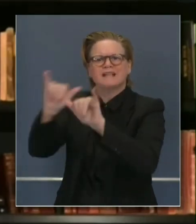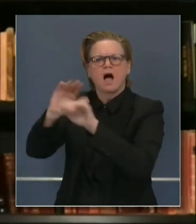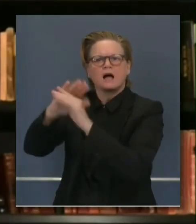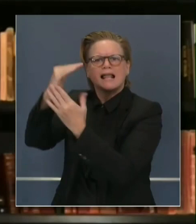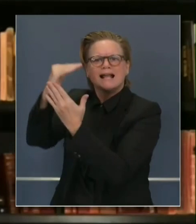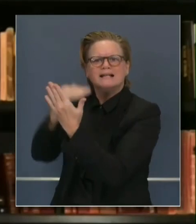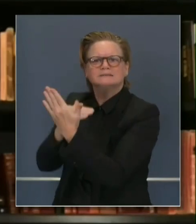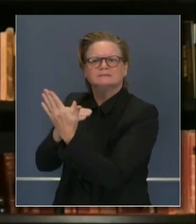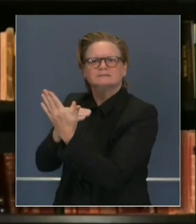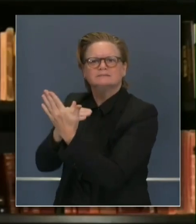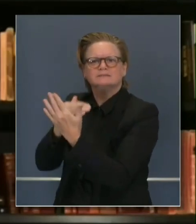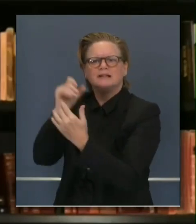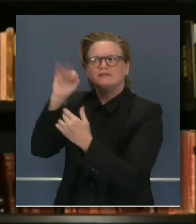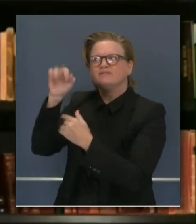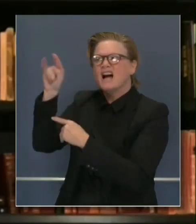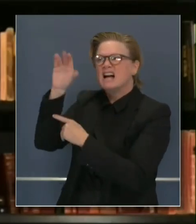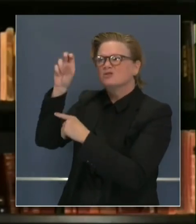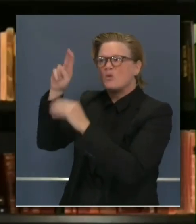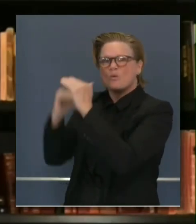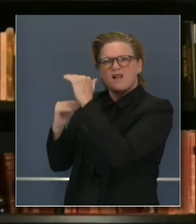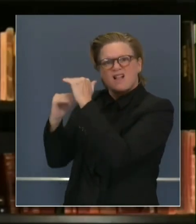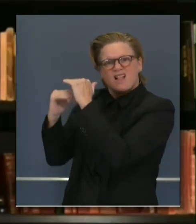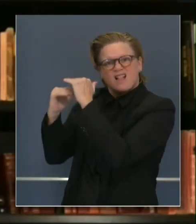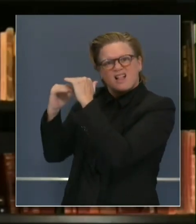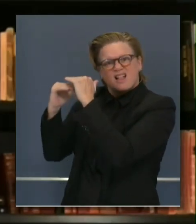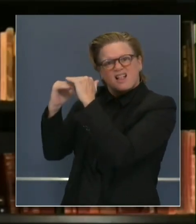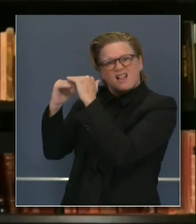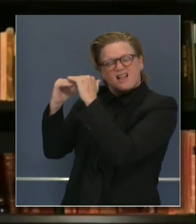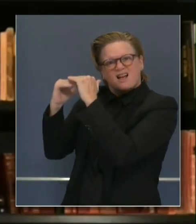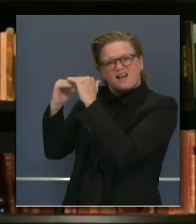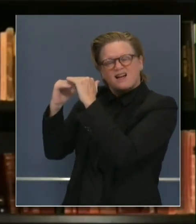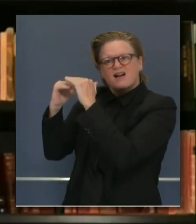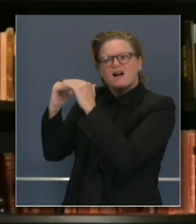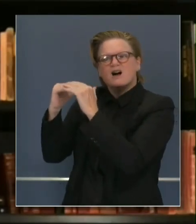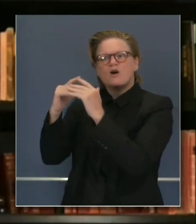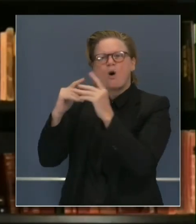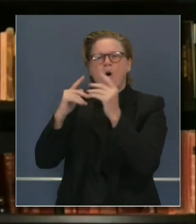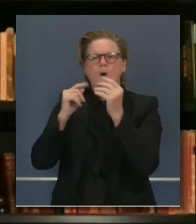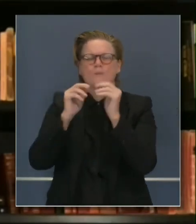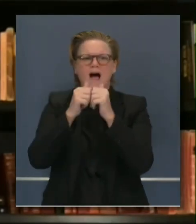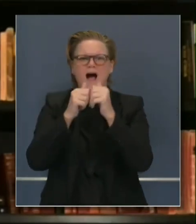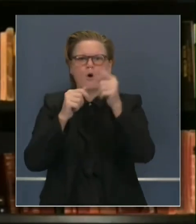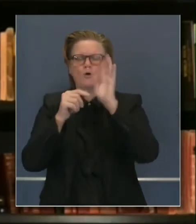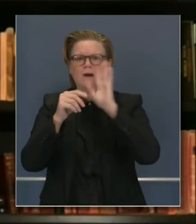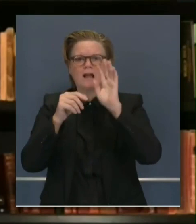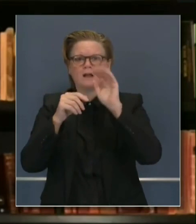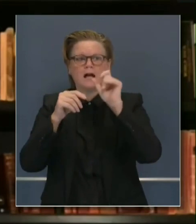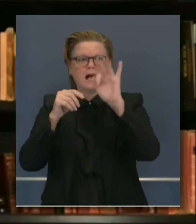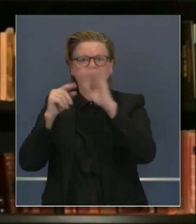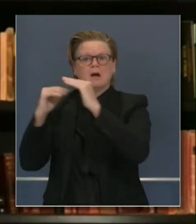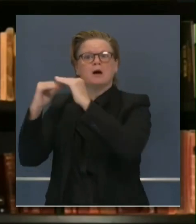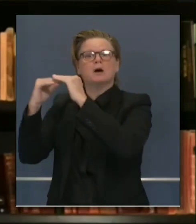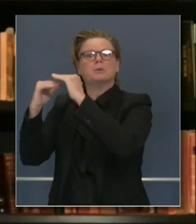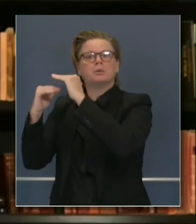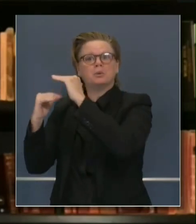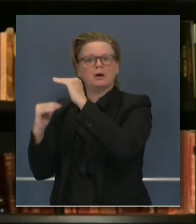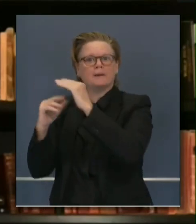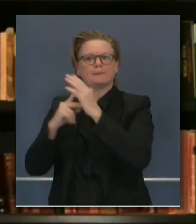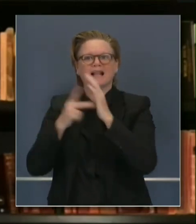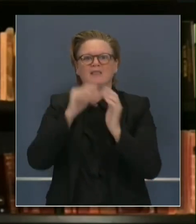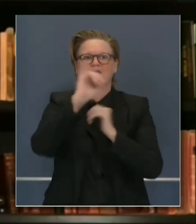it structured that way? Why does it make sense to have counties come off individually? And just one follow-up to that is, if